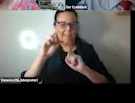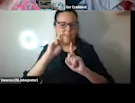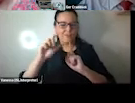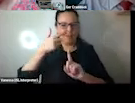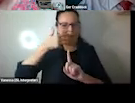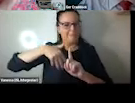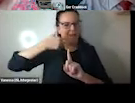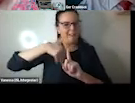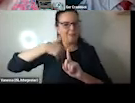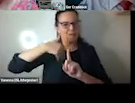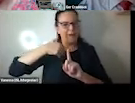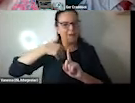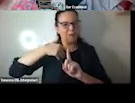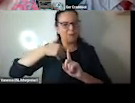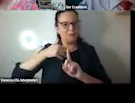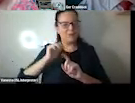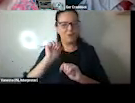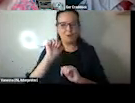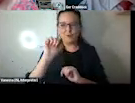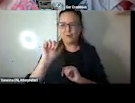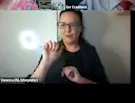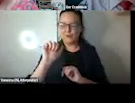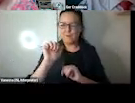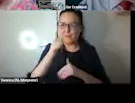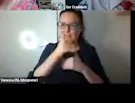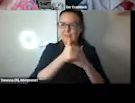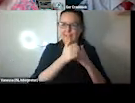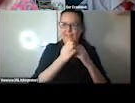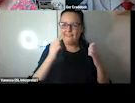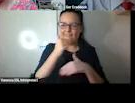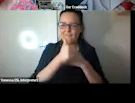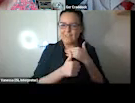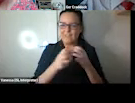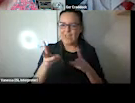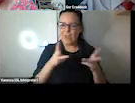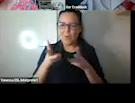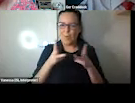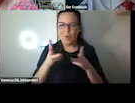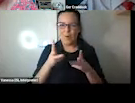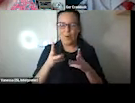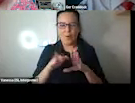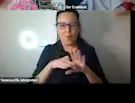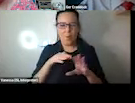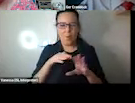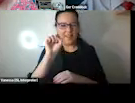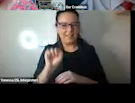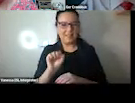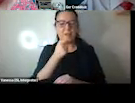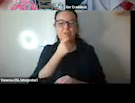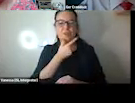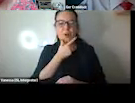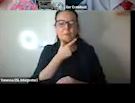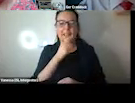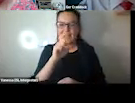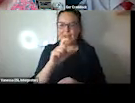background and your day-to-day work with Dublin South County Council inspiring presentation, as I see